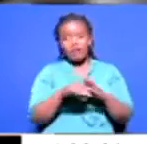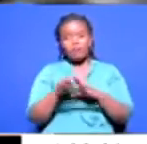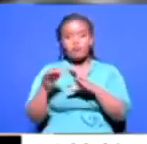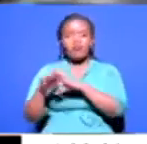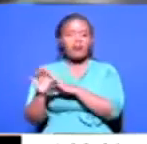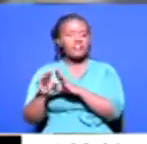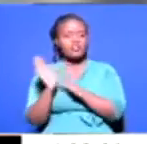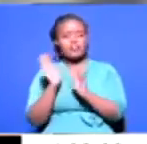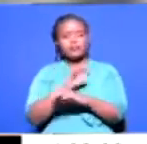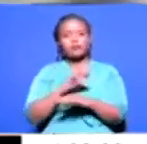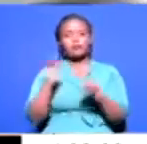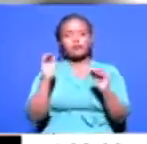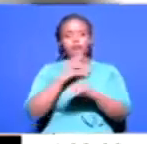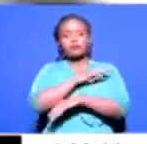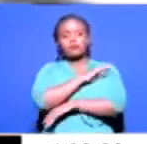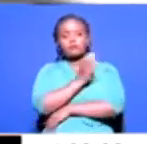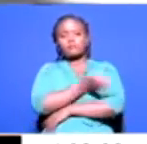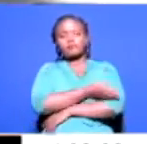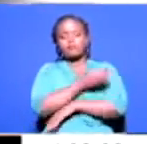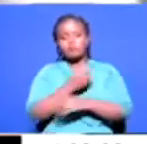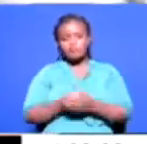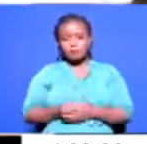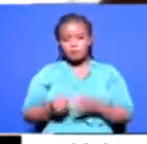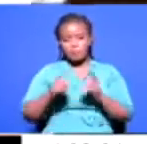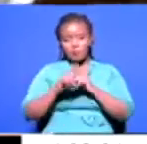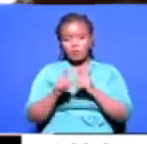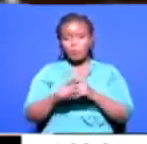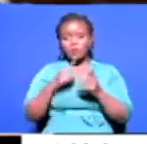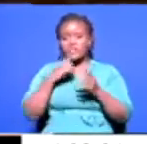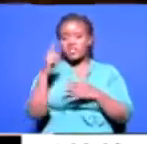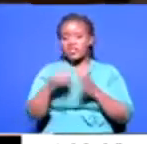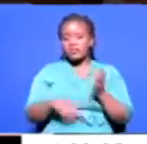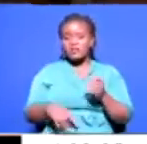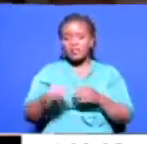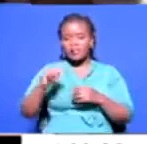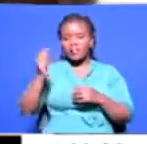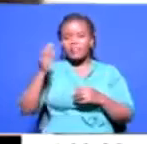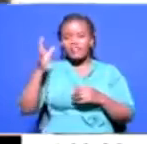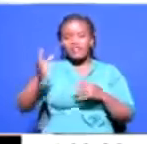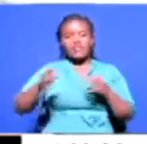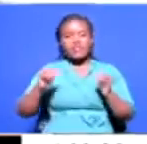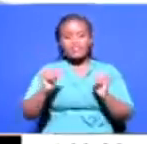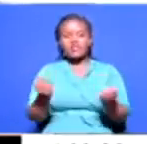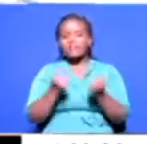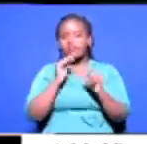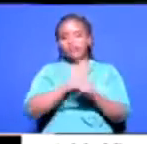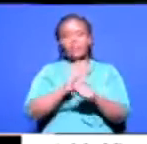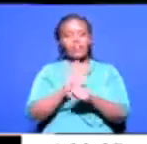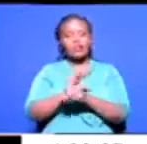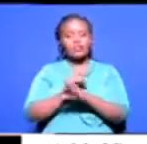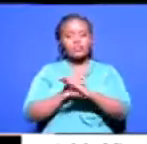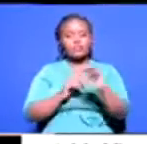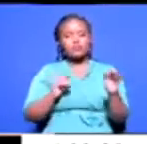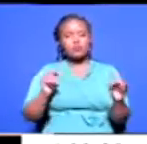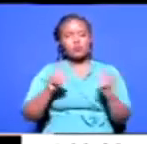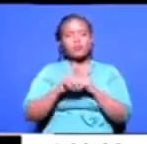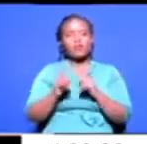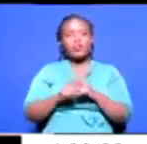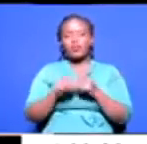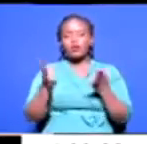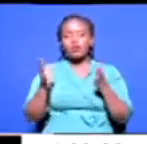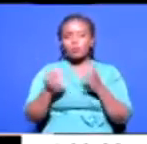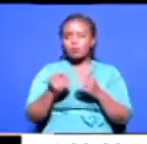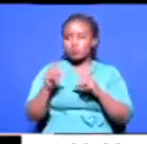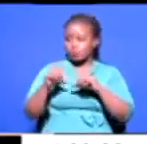to. In addition, he says, Kenyans would not be saving much in the long run, as open firewood cooking expends more energy per cooking